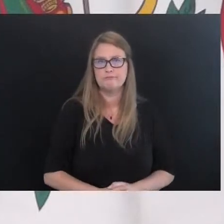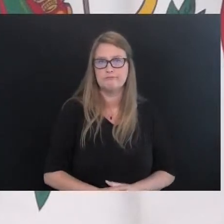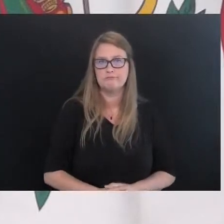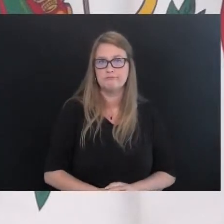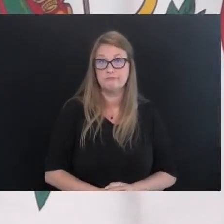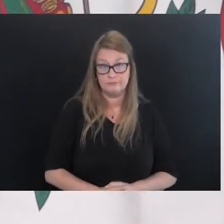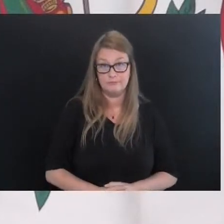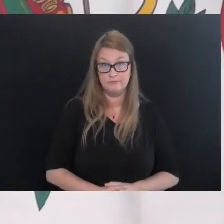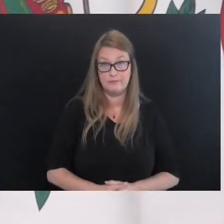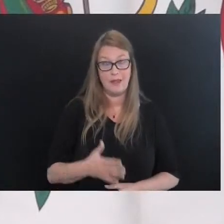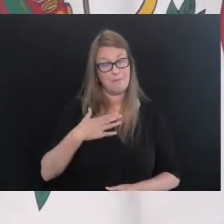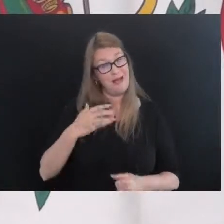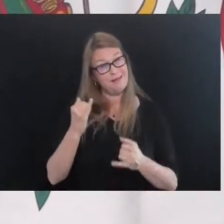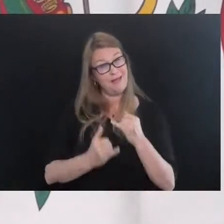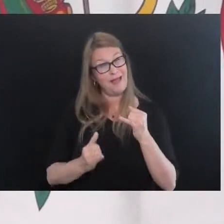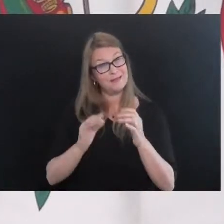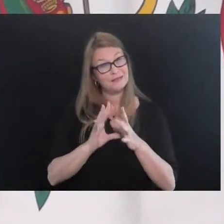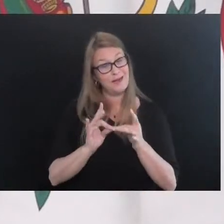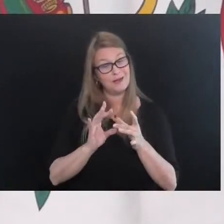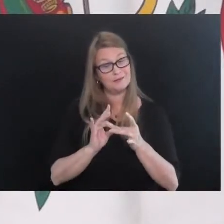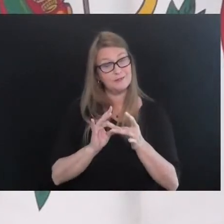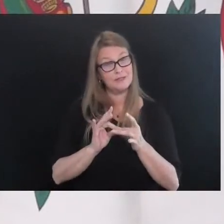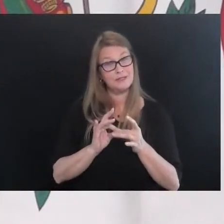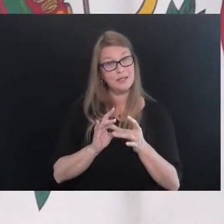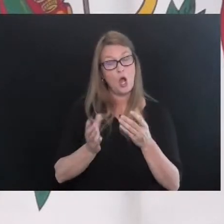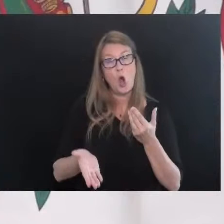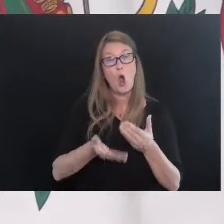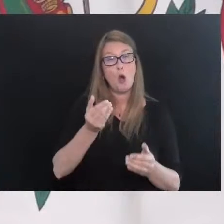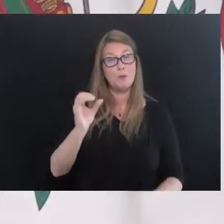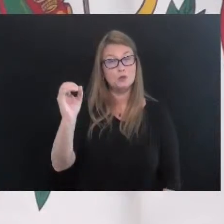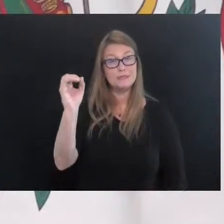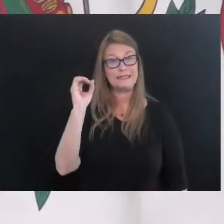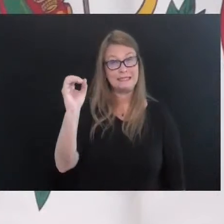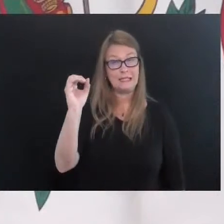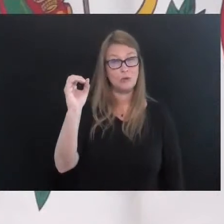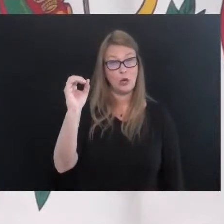And the last thing is almost zero